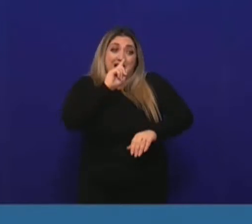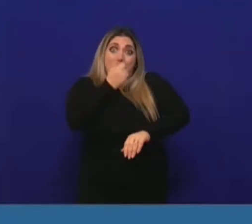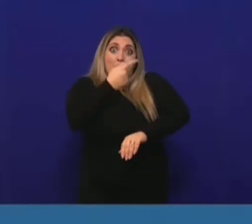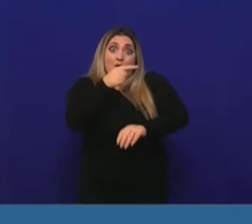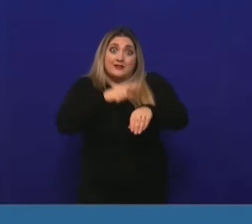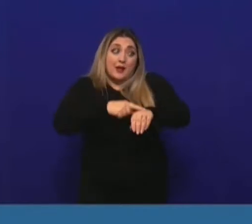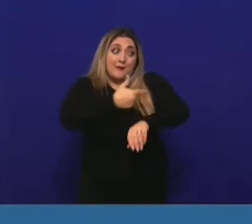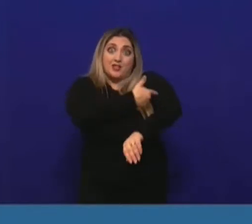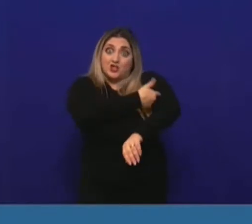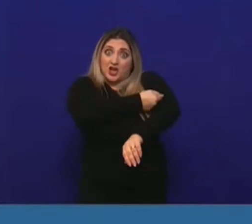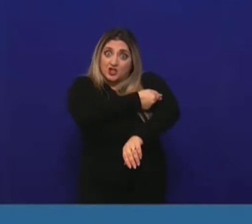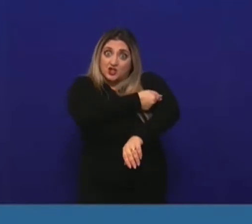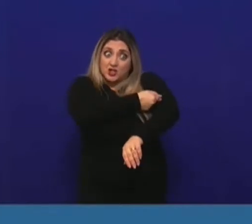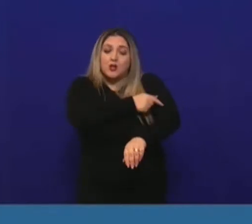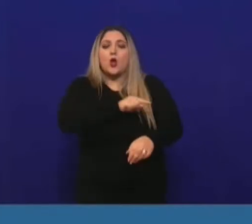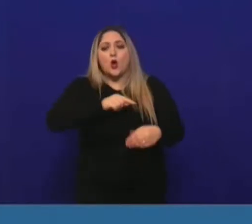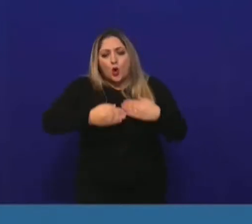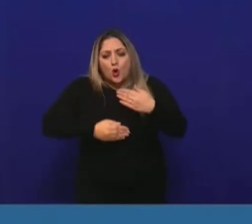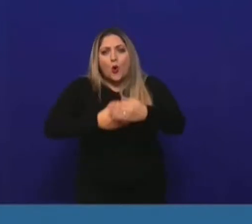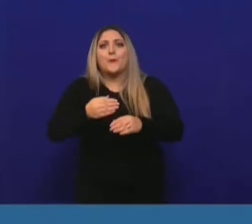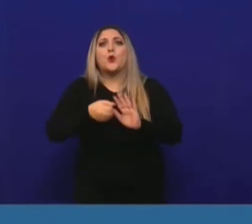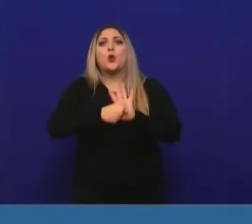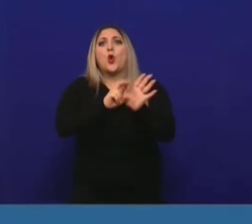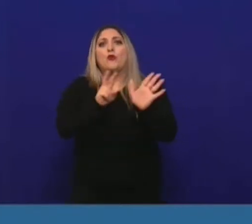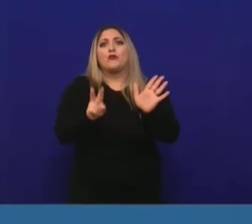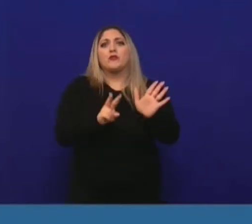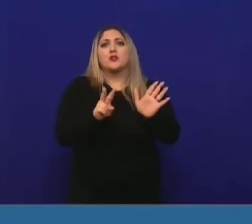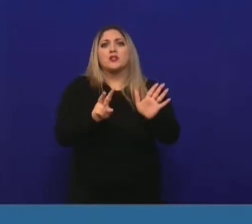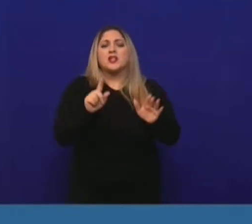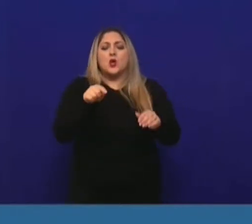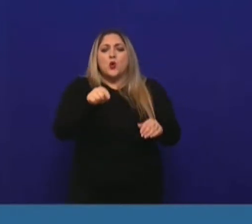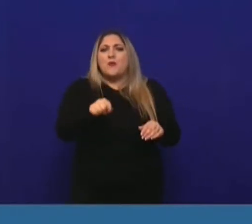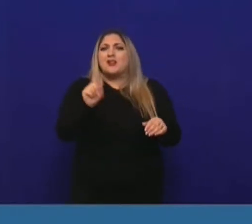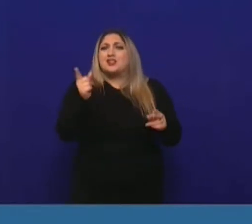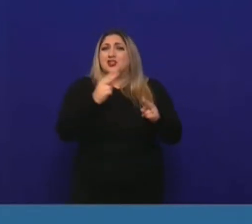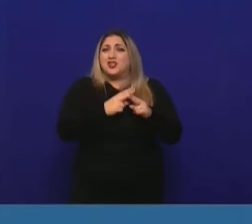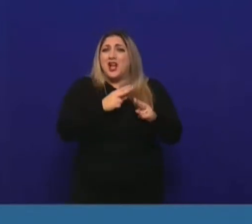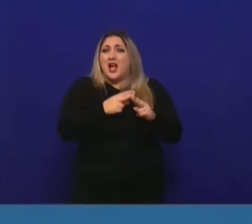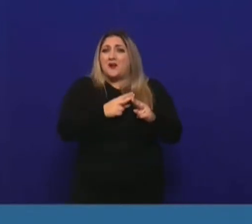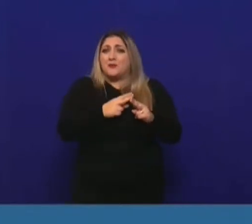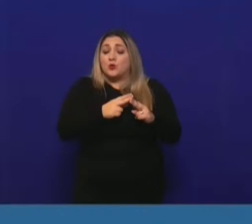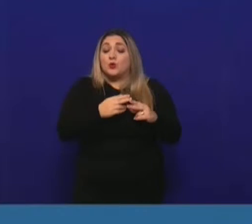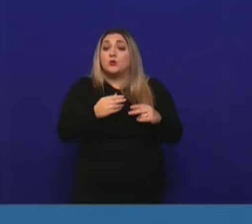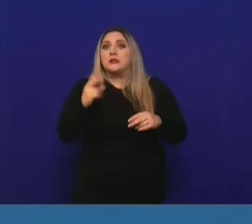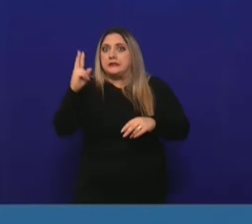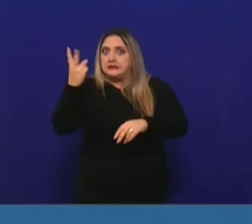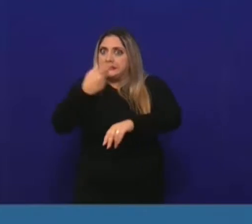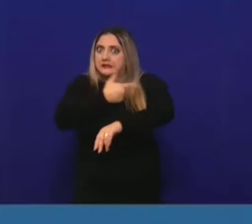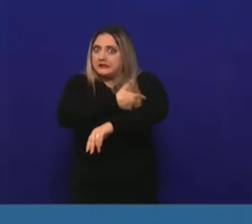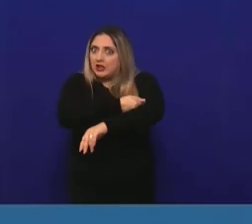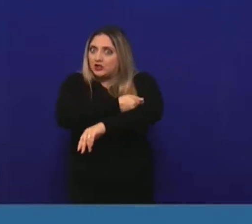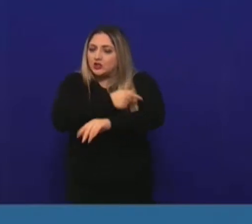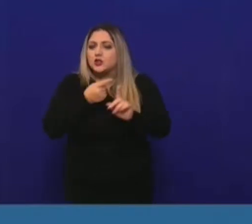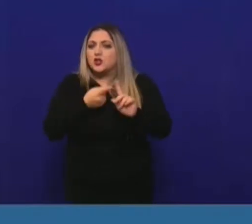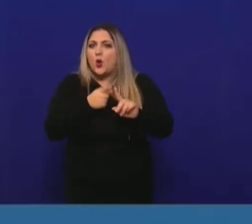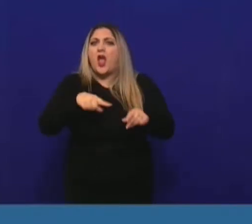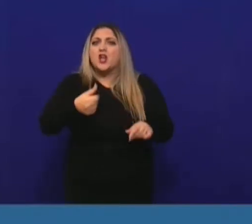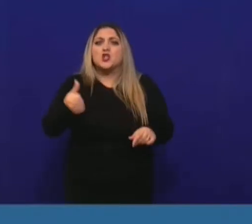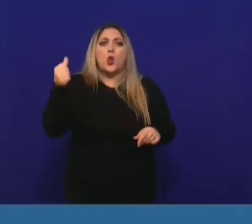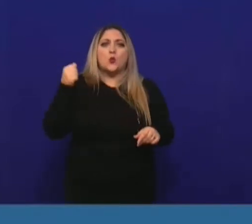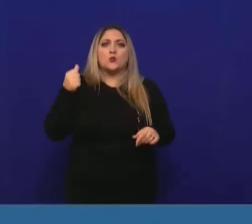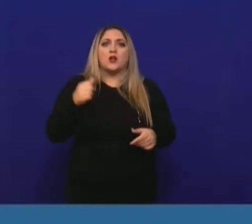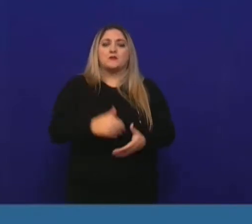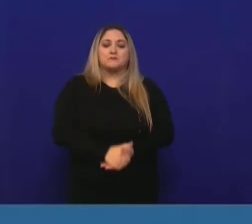il-każ? Kull ma jagħmlu jieħdu t-tieni doża jew jerġgħu jibdew il-vaccination program jieħdu l-ewwel doża u t-tieni doża? Grazzi. Grazzi